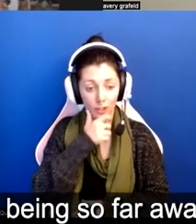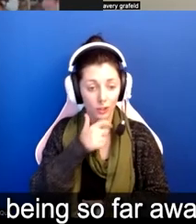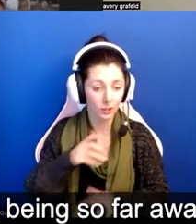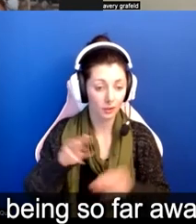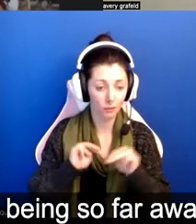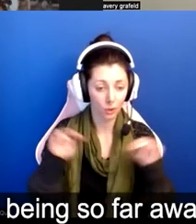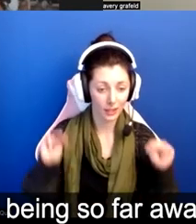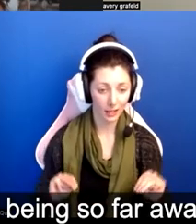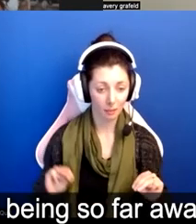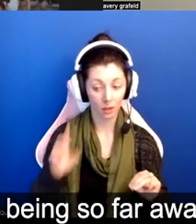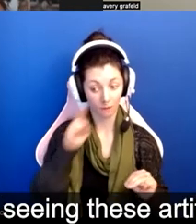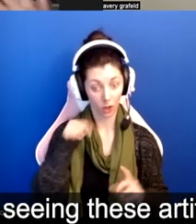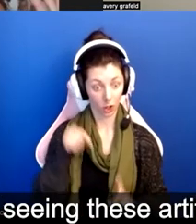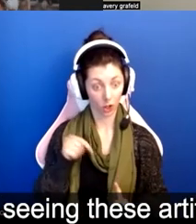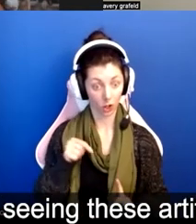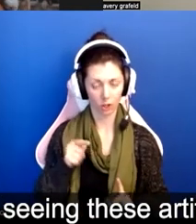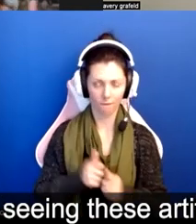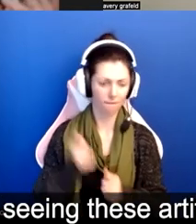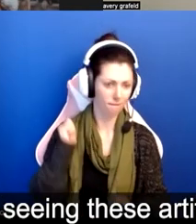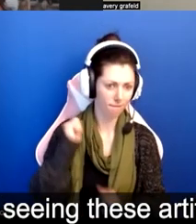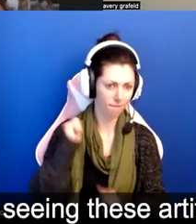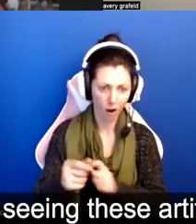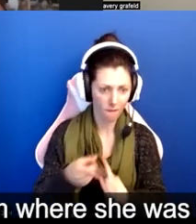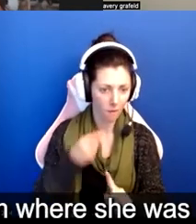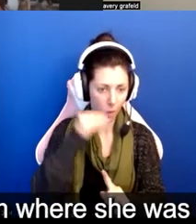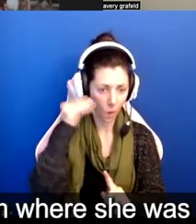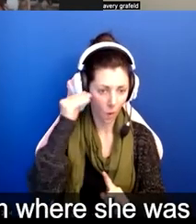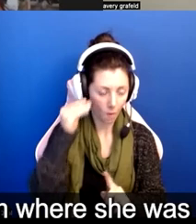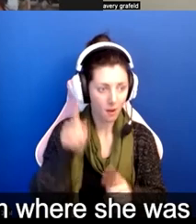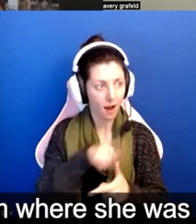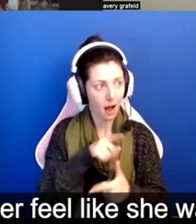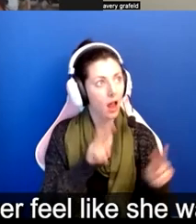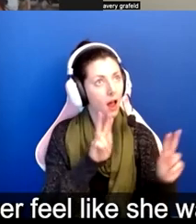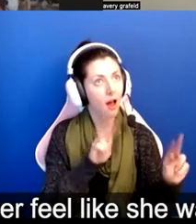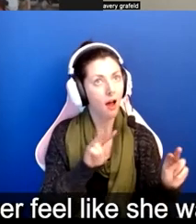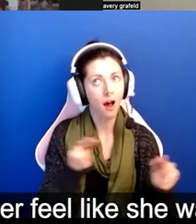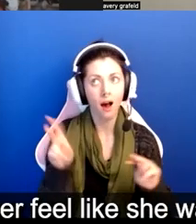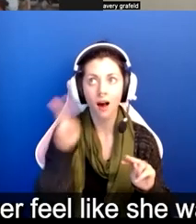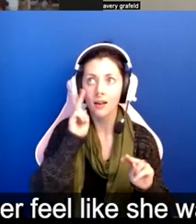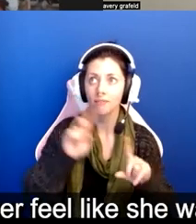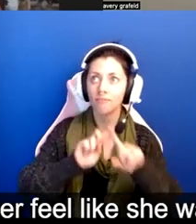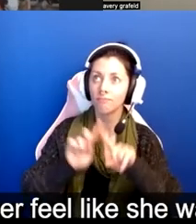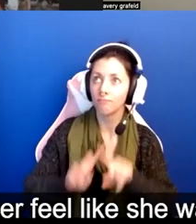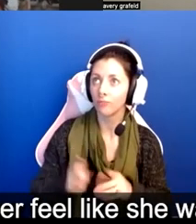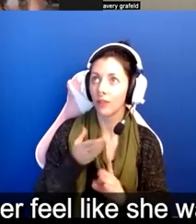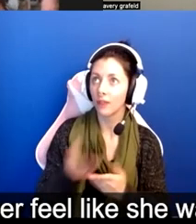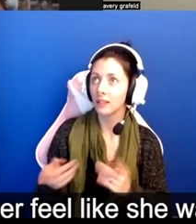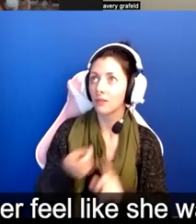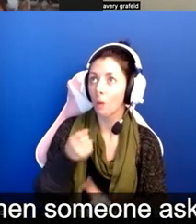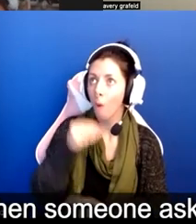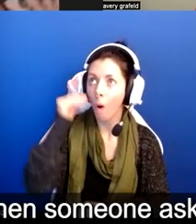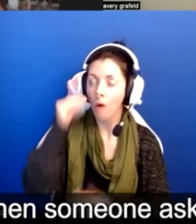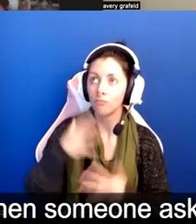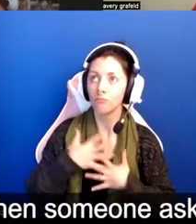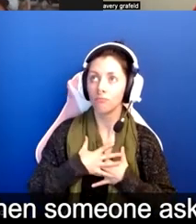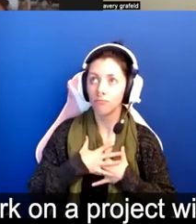and for her, being so far away from home, like seeing these artifacts from where she was from made her feel like she was seen.